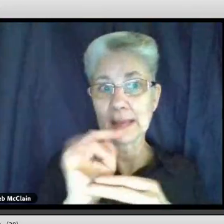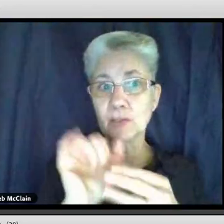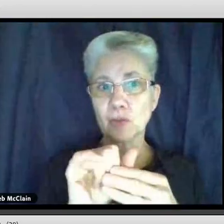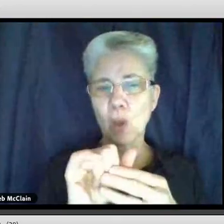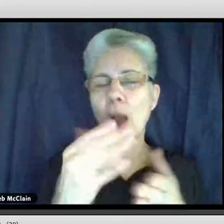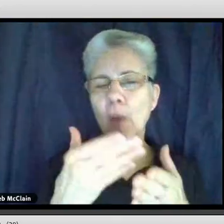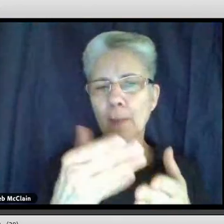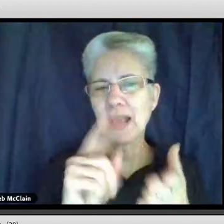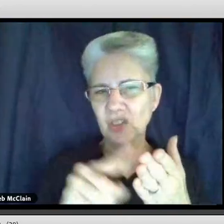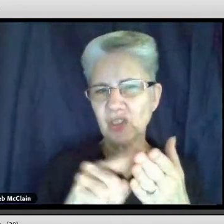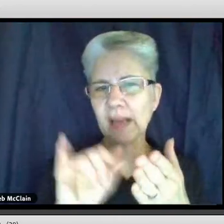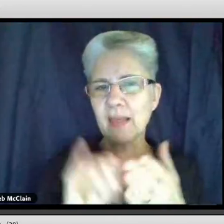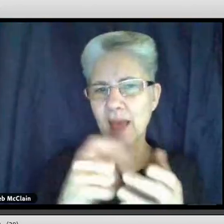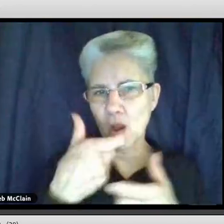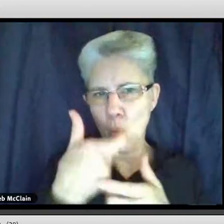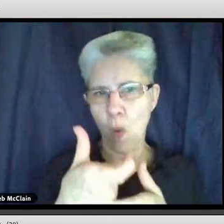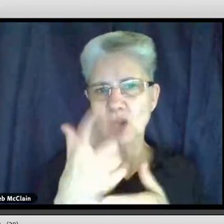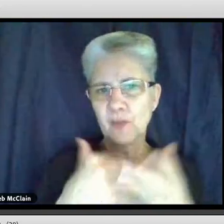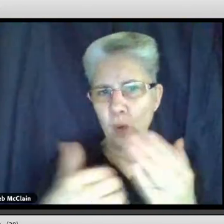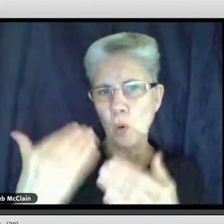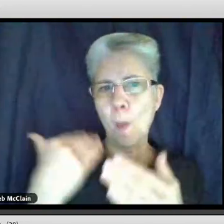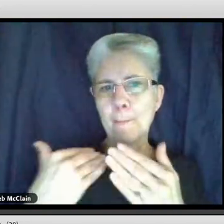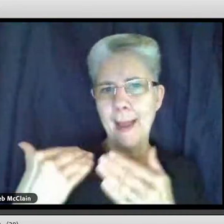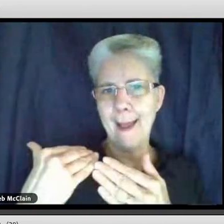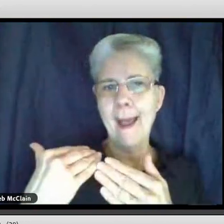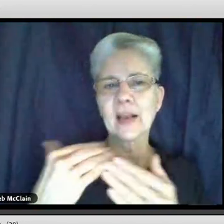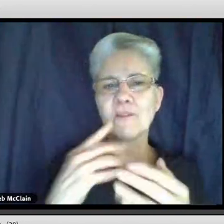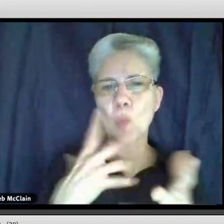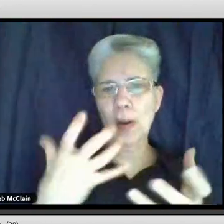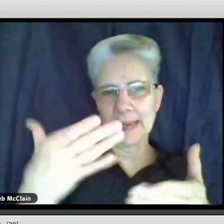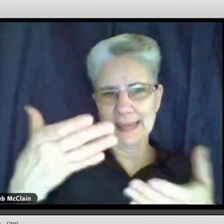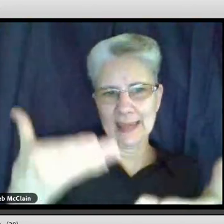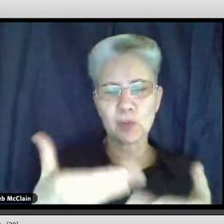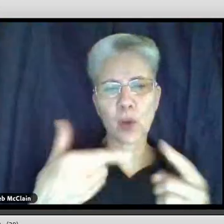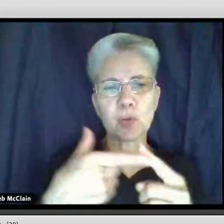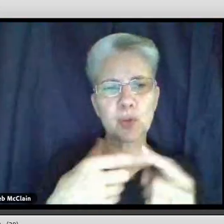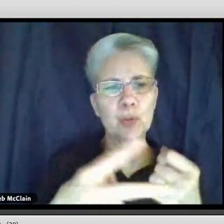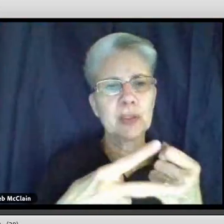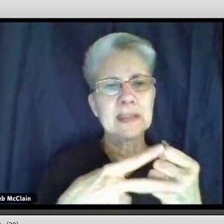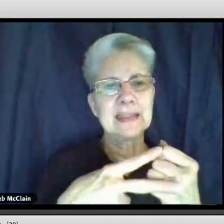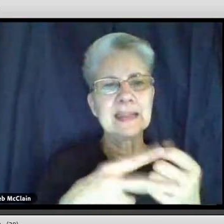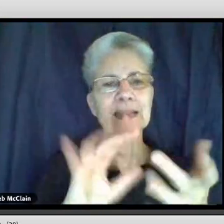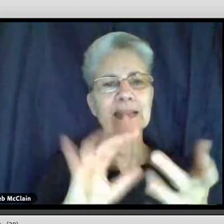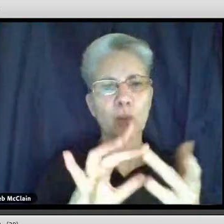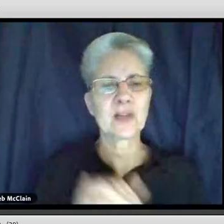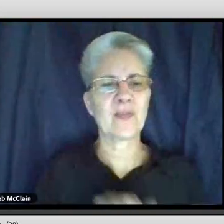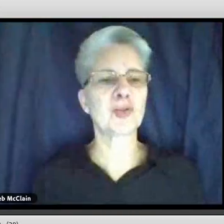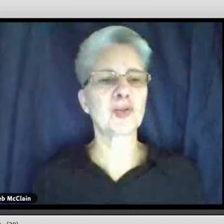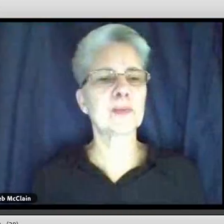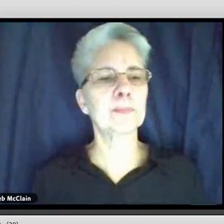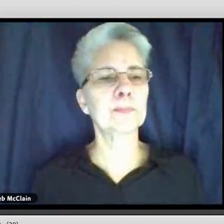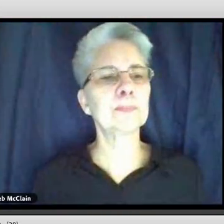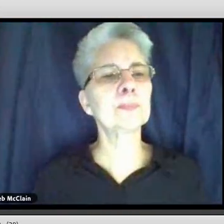would recommend checking that out if you want like a full-on intro to digital preservation.